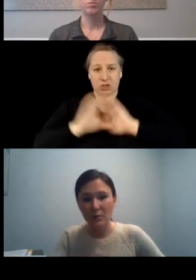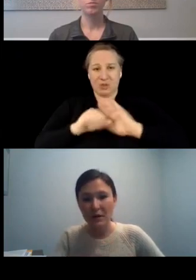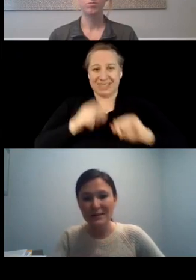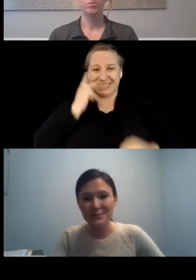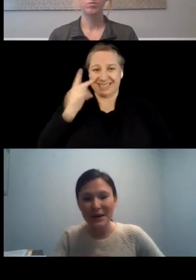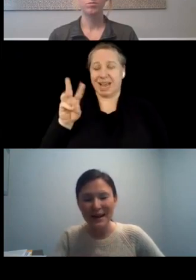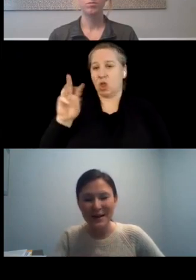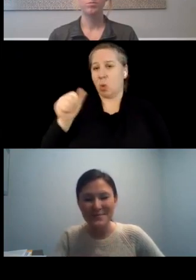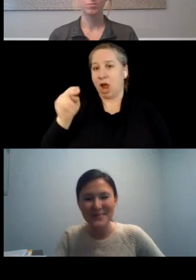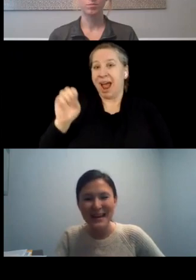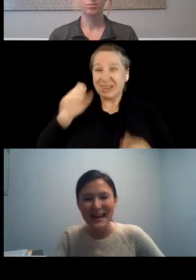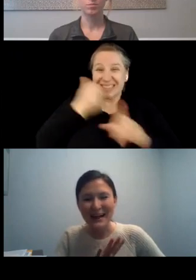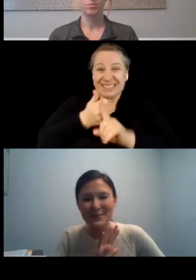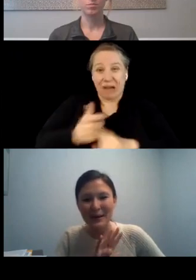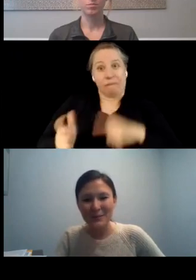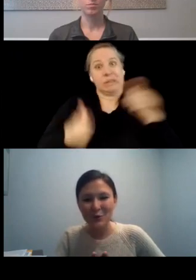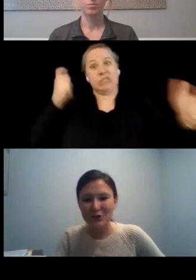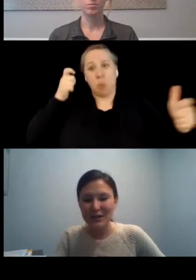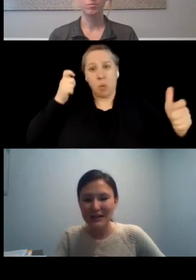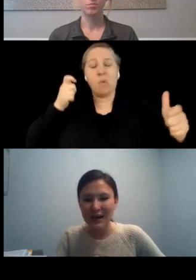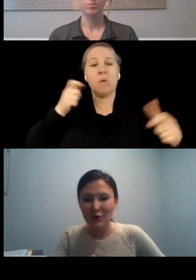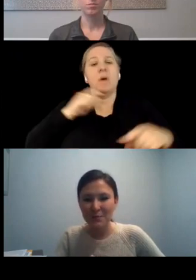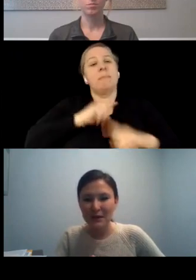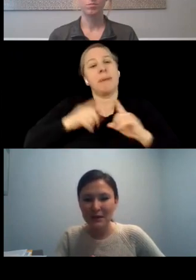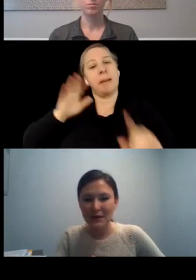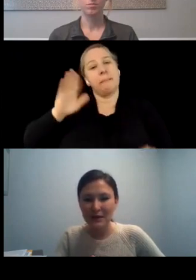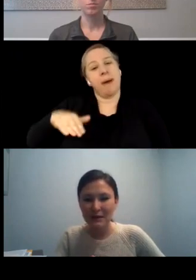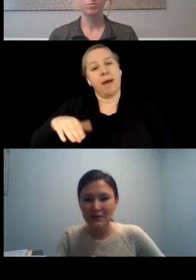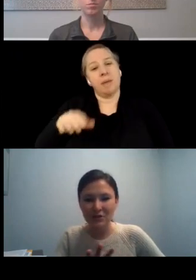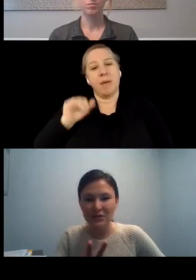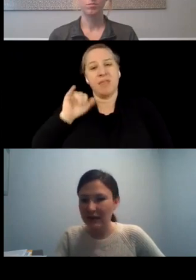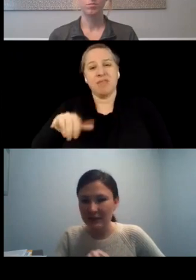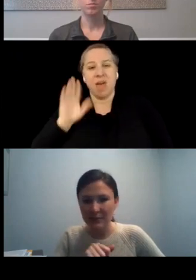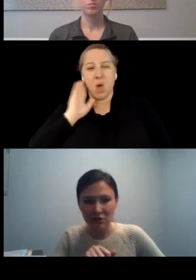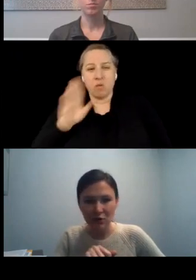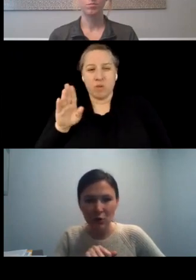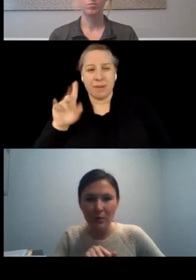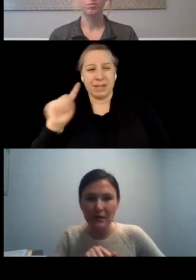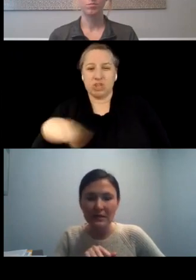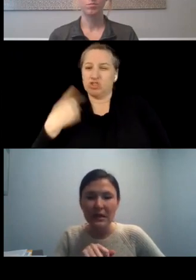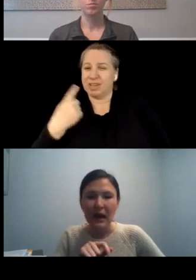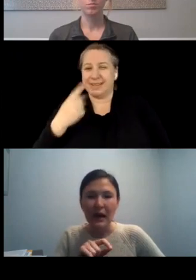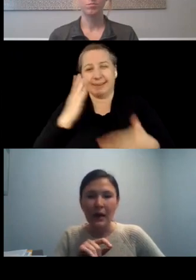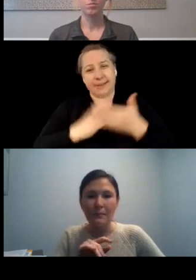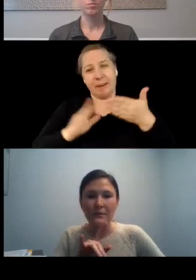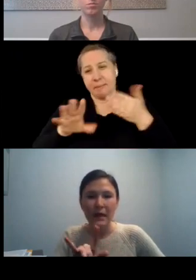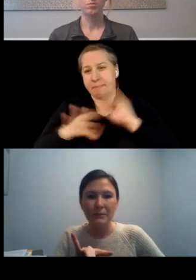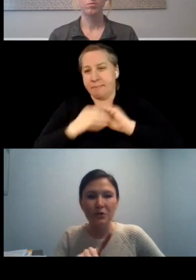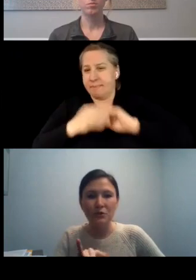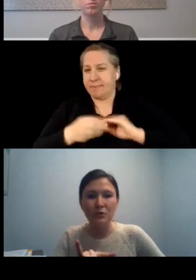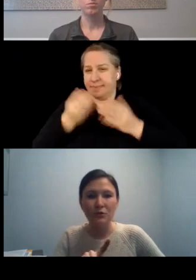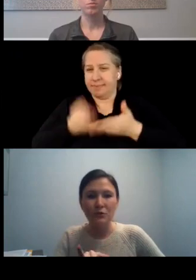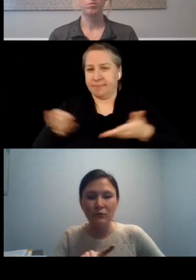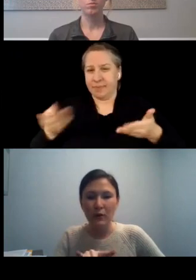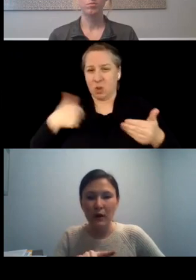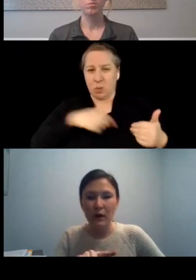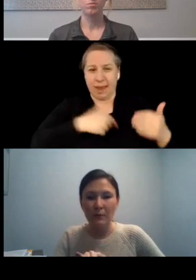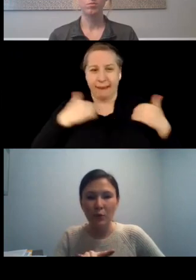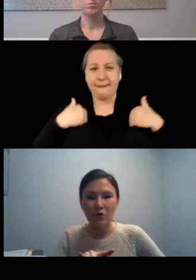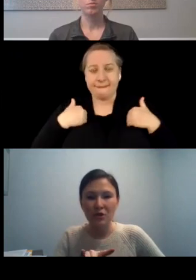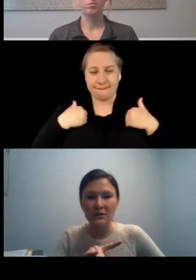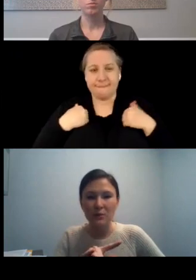is enormous, but on the bottom portion, that would be just kind of some additional equipment. Top